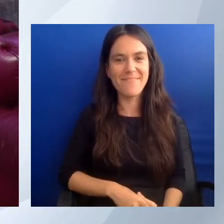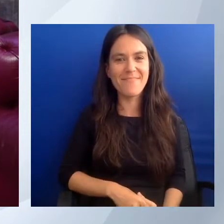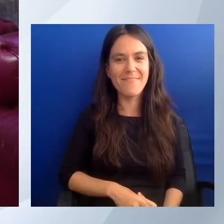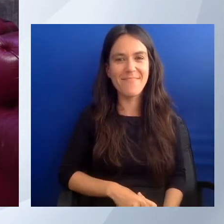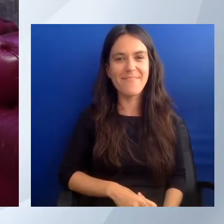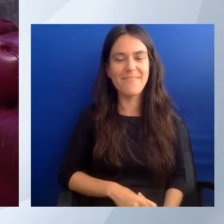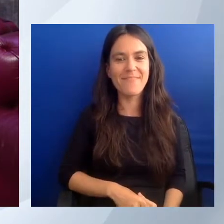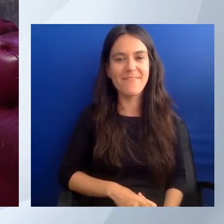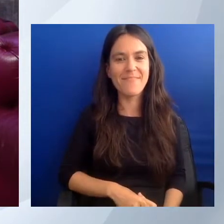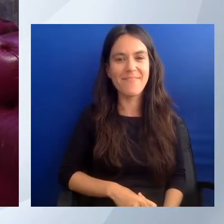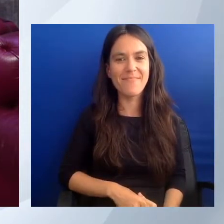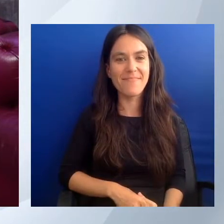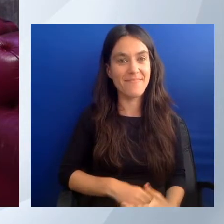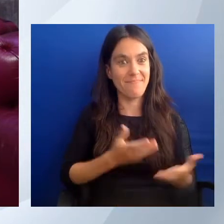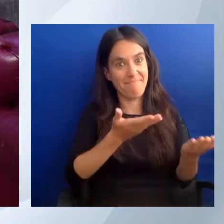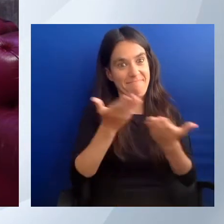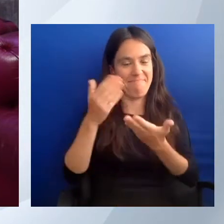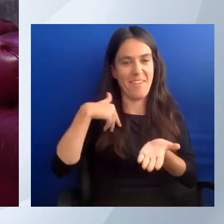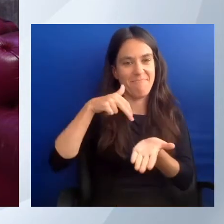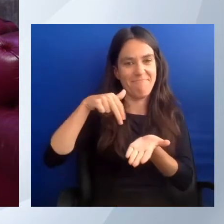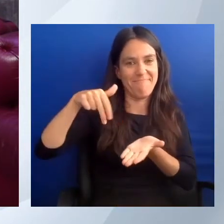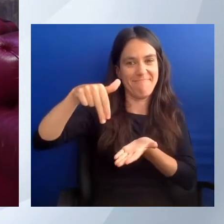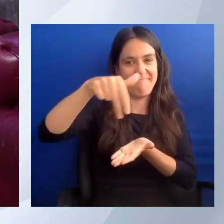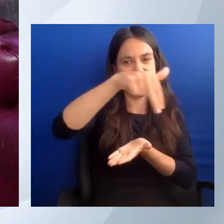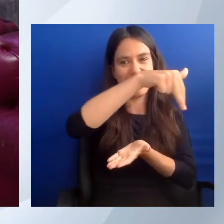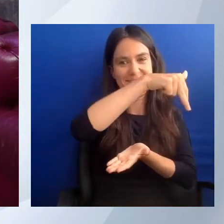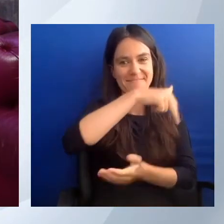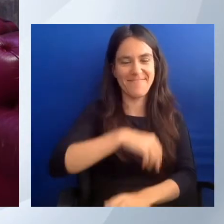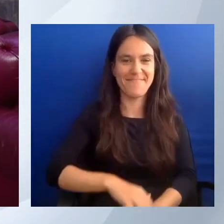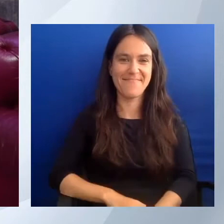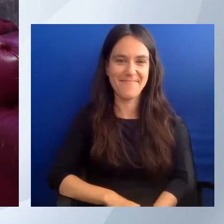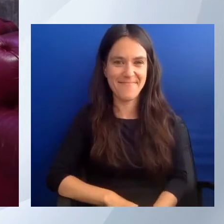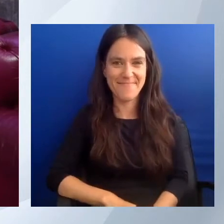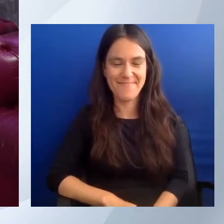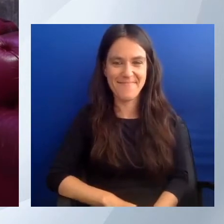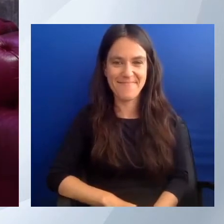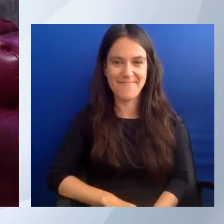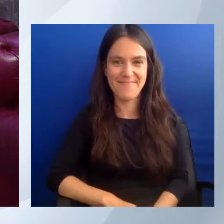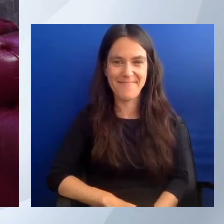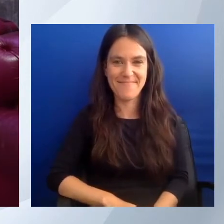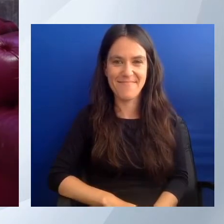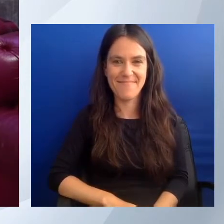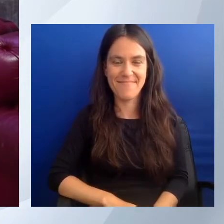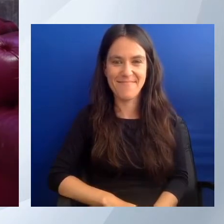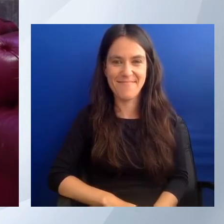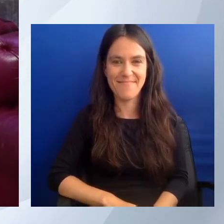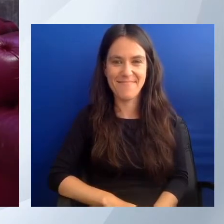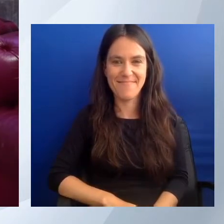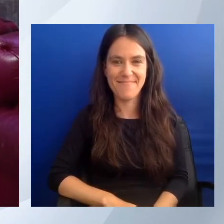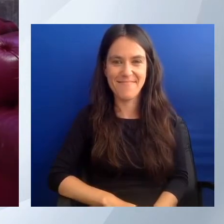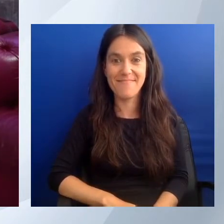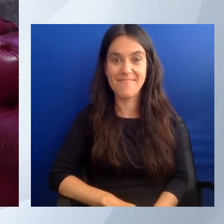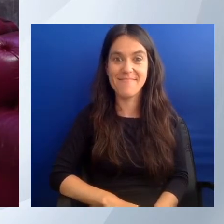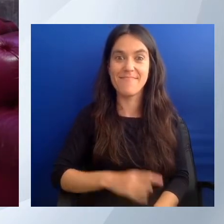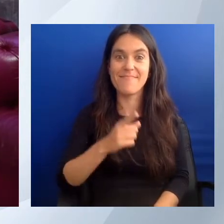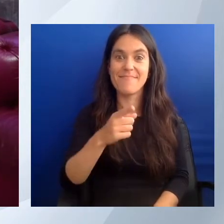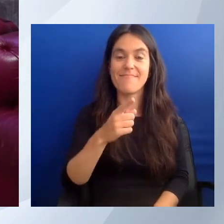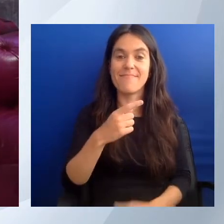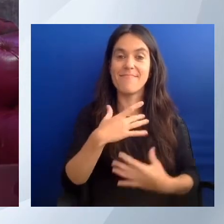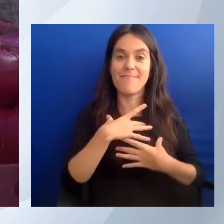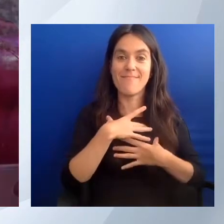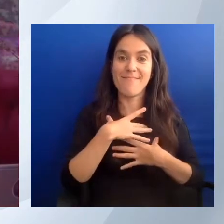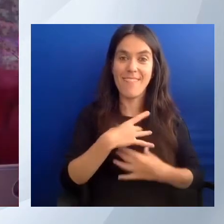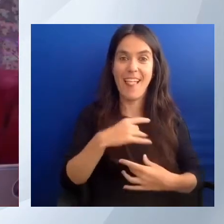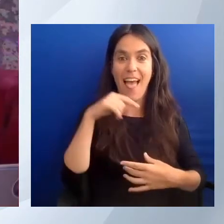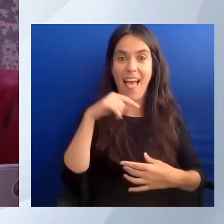little thing to address, and that's if you like events like this, and if you want to